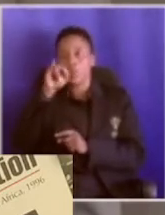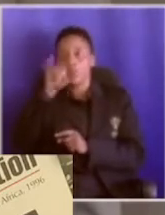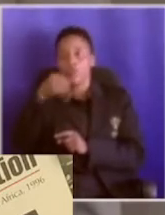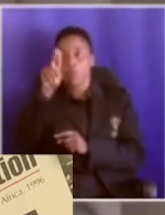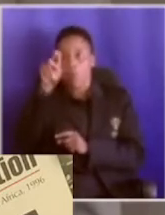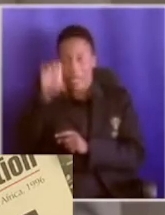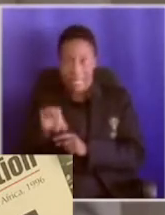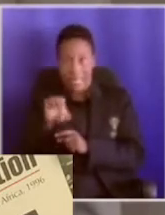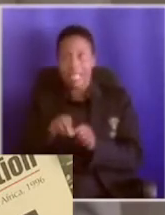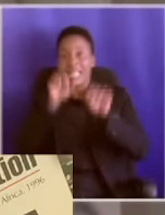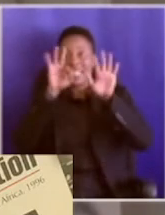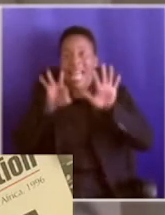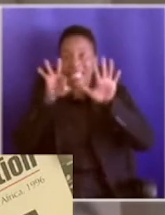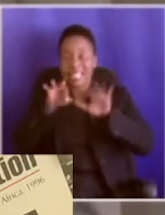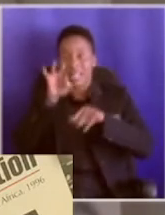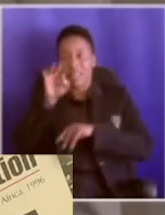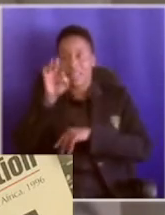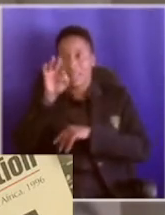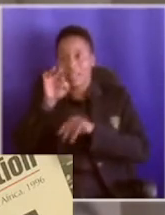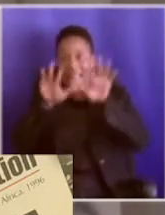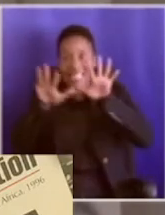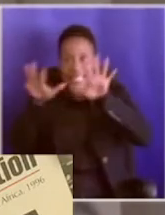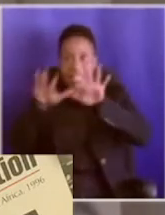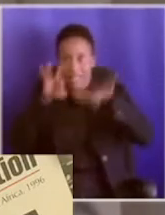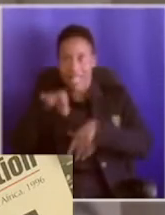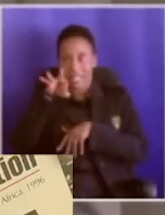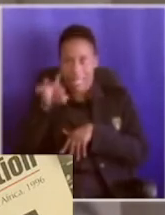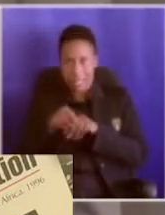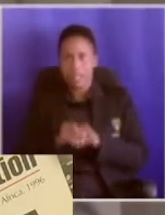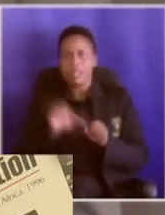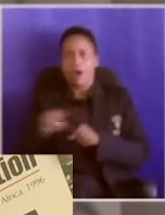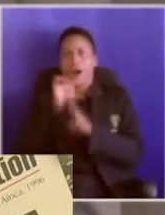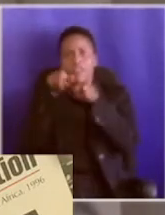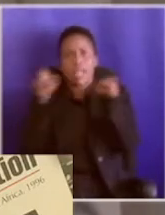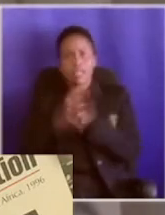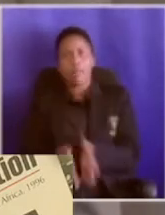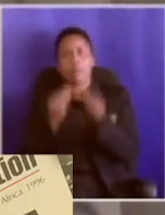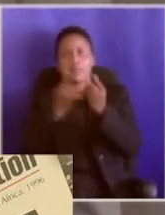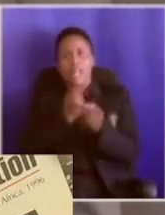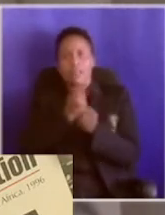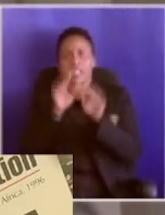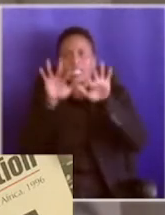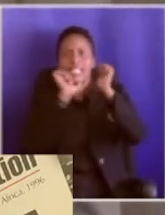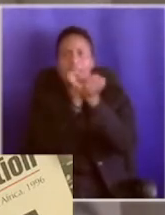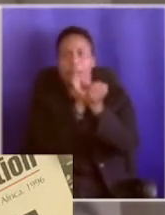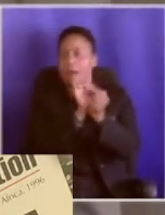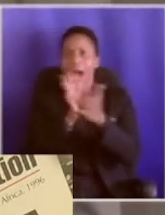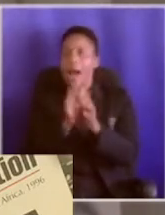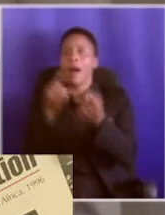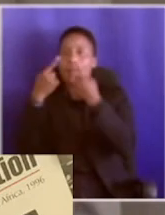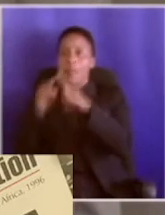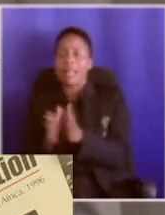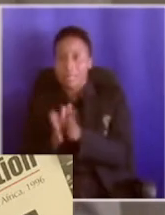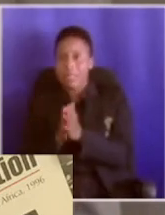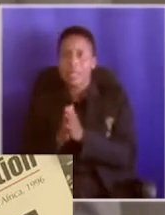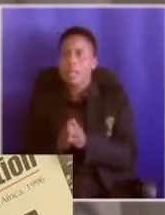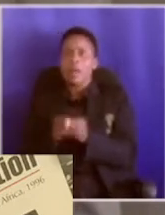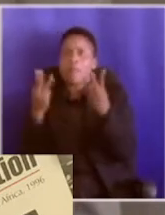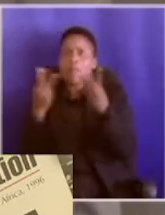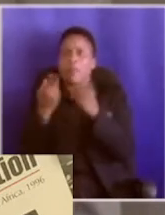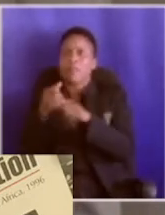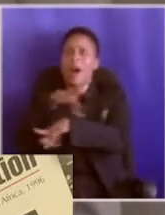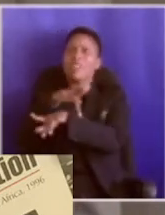African native found himself not actually a slave, but a pariah in the land of his birth."